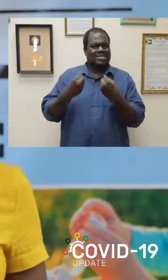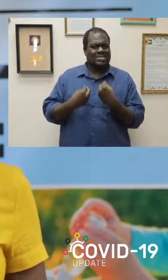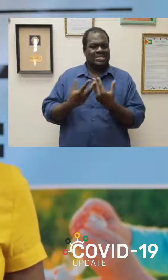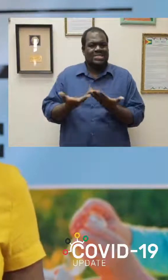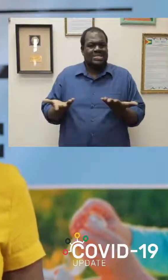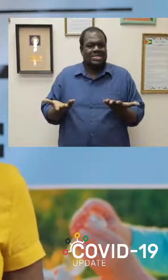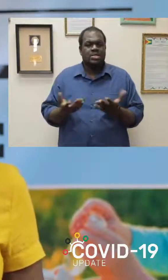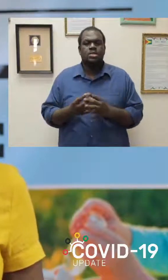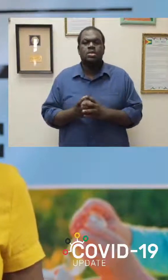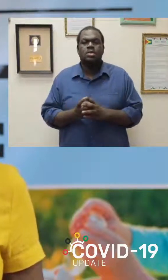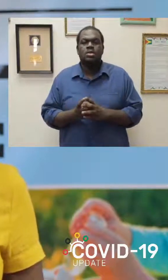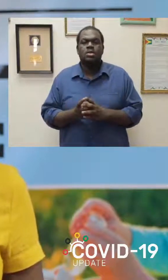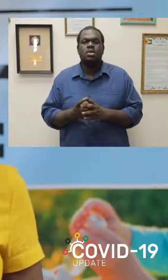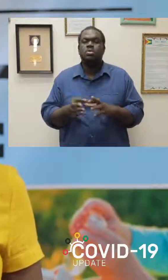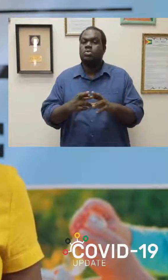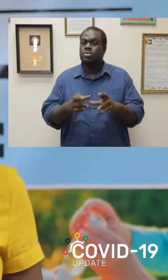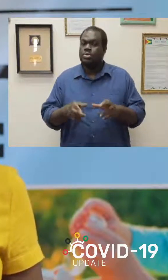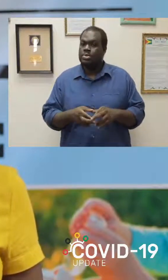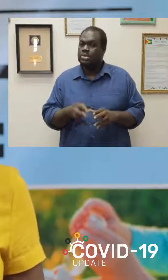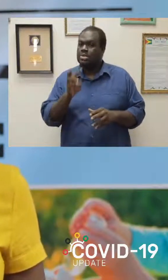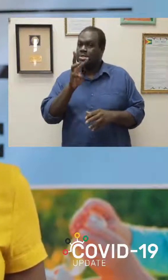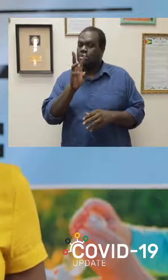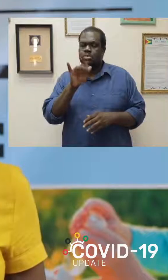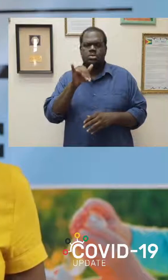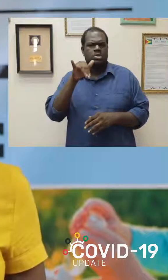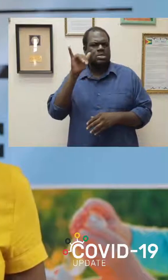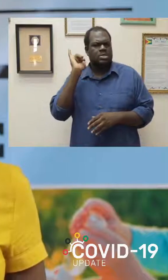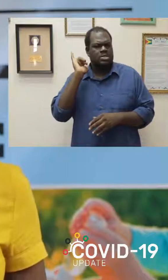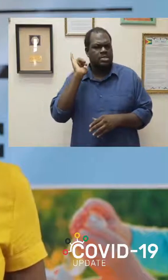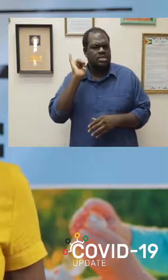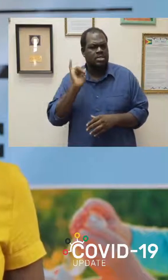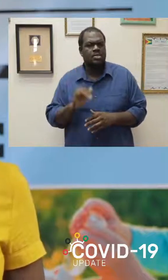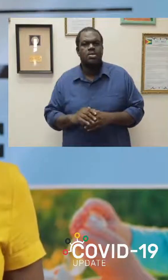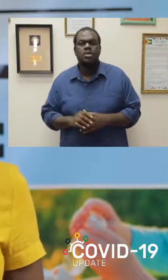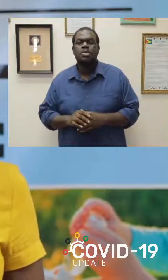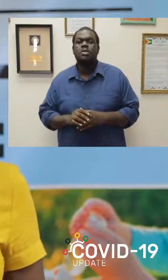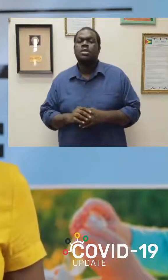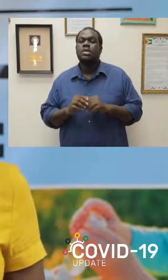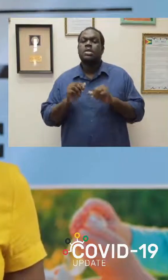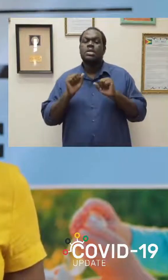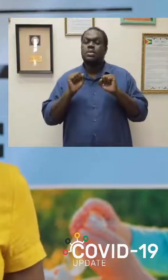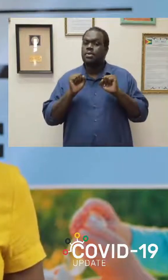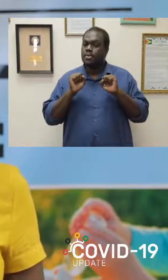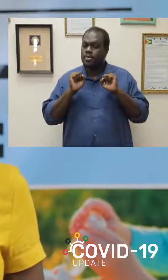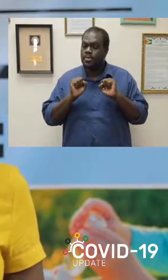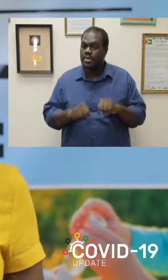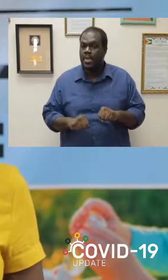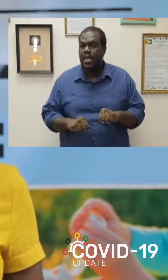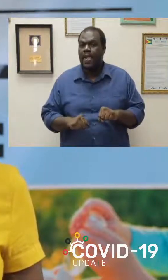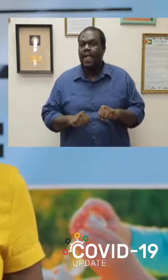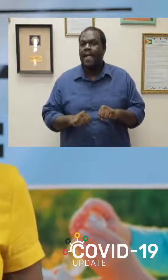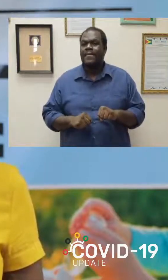Region number 6, from their report yesterday, demonstrated the ability to contain